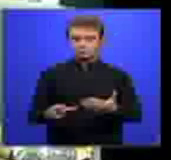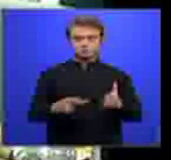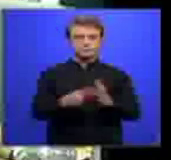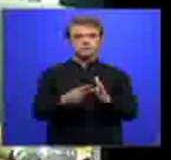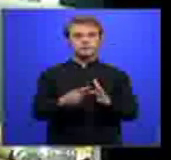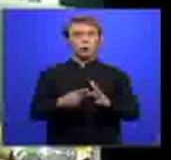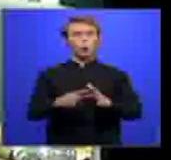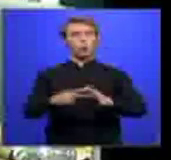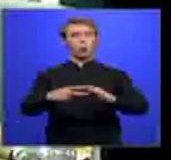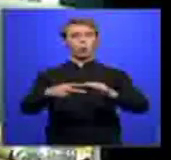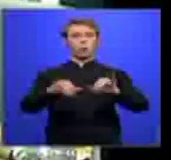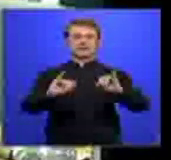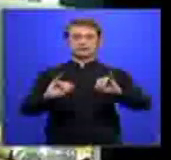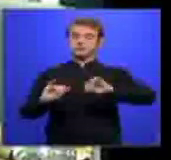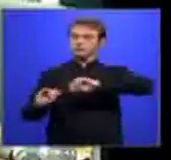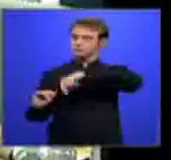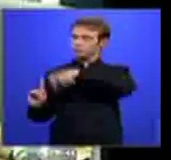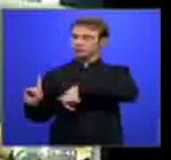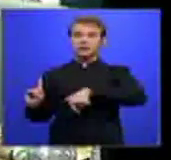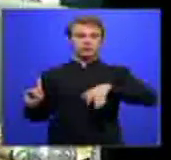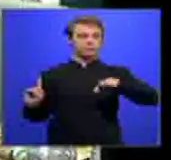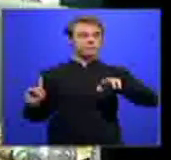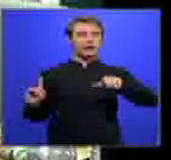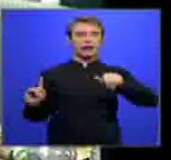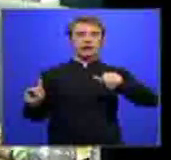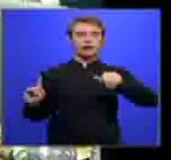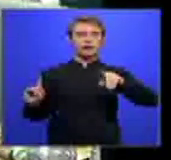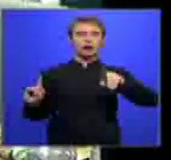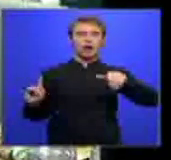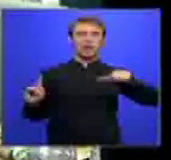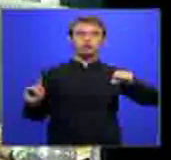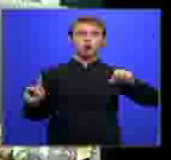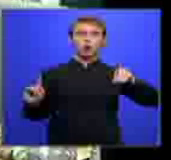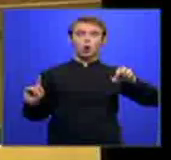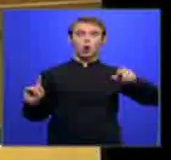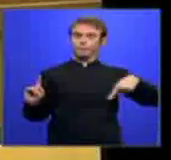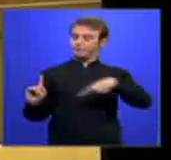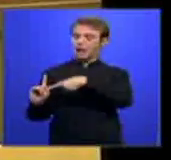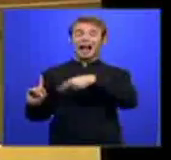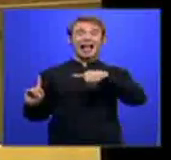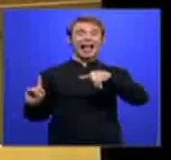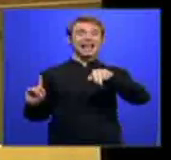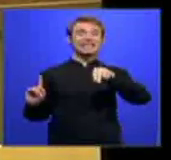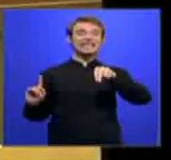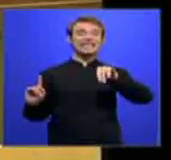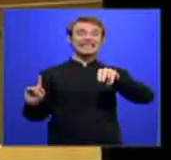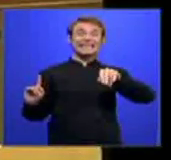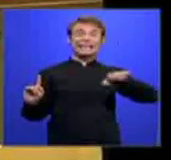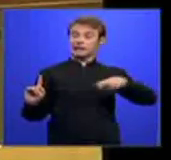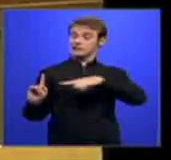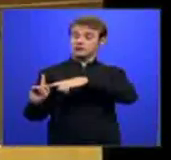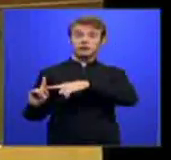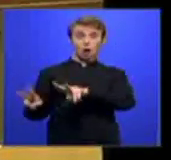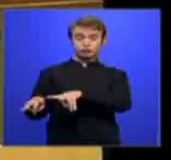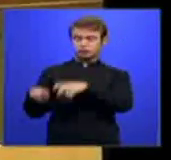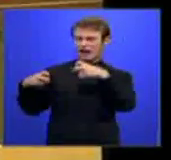of Anine Poison and other women and girls in recent times has brought